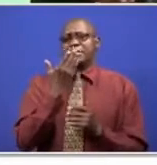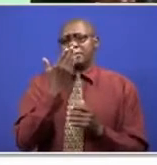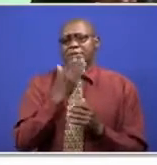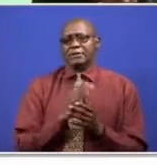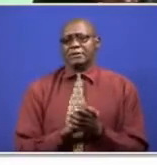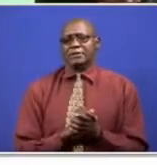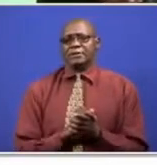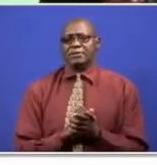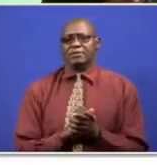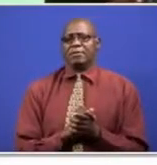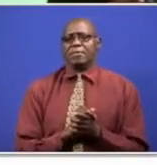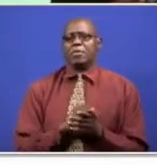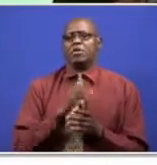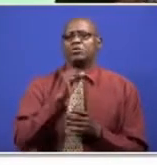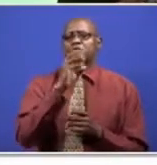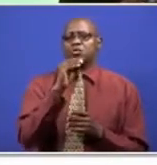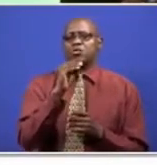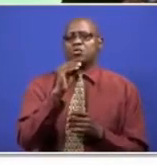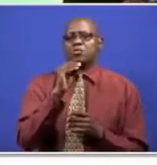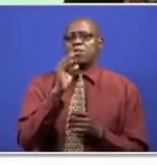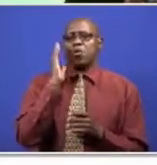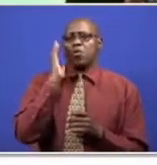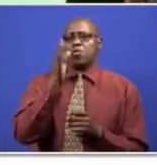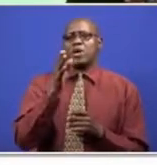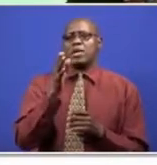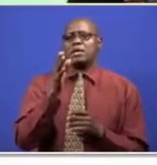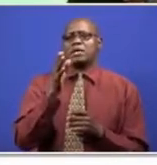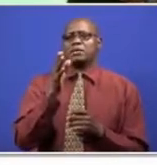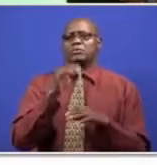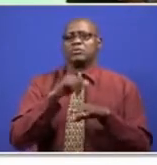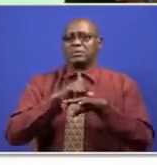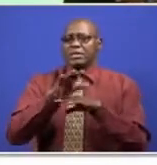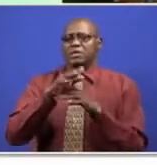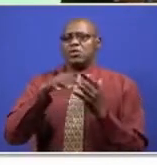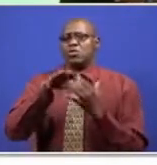meat. So we are going to send confusion